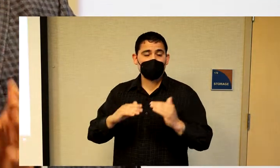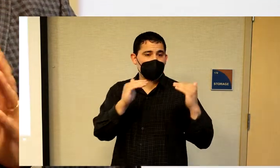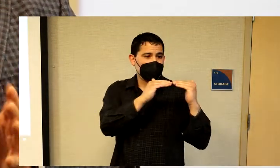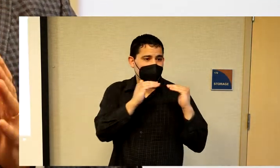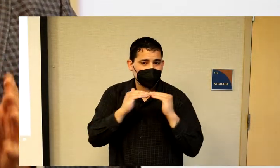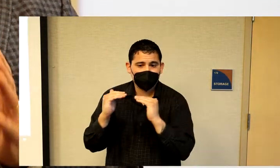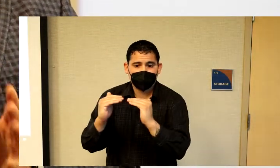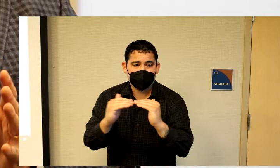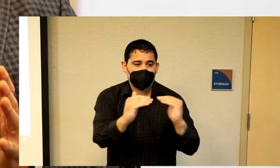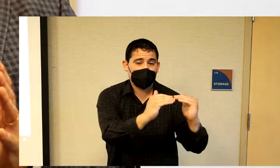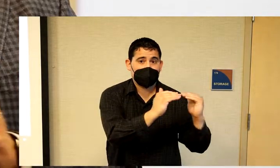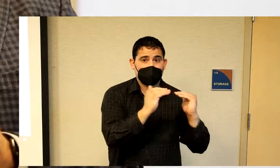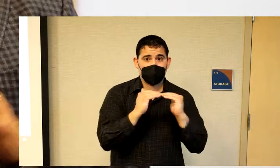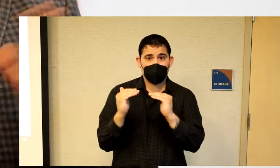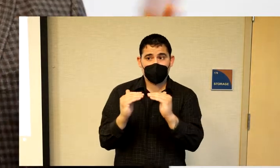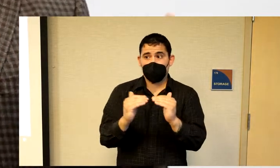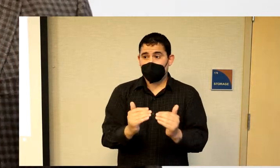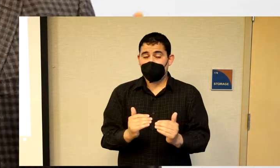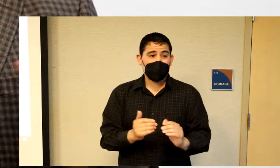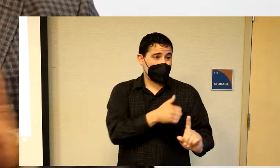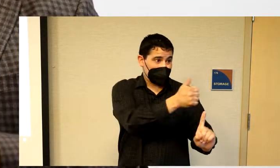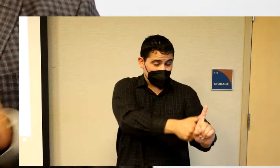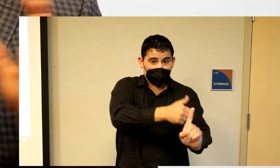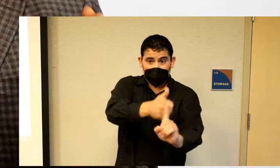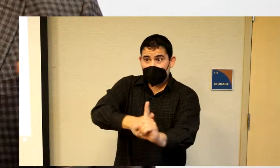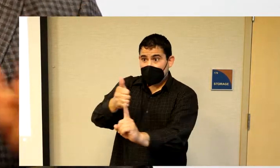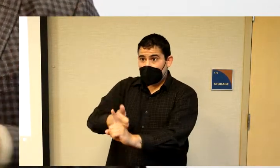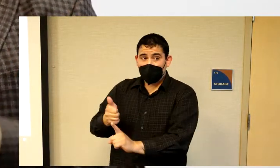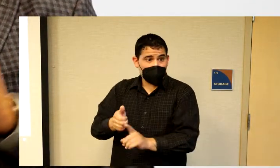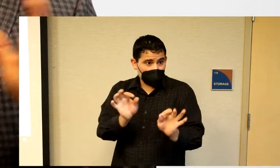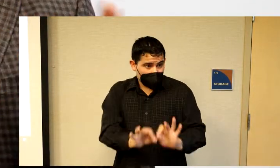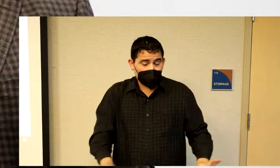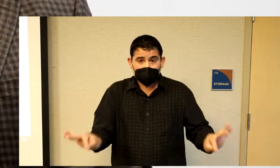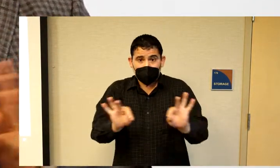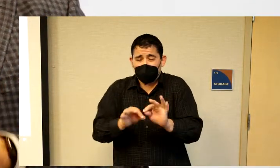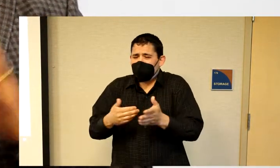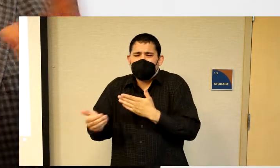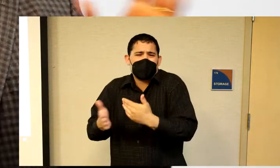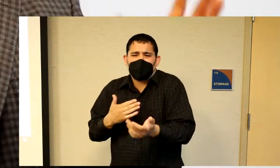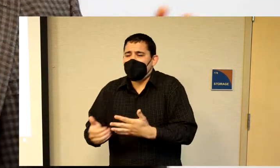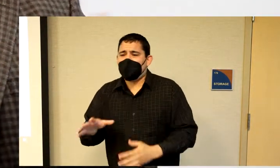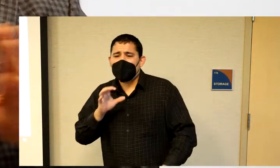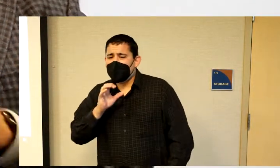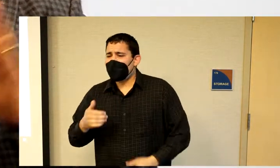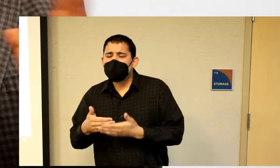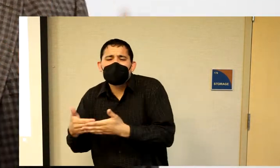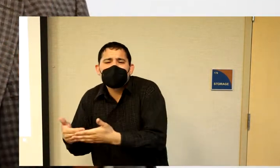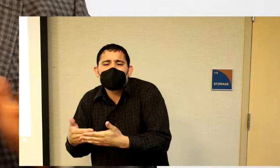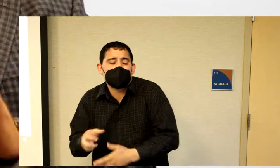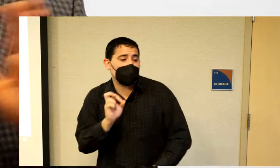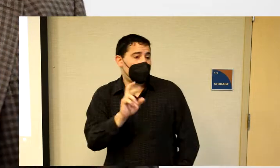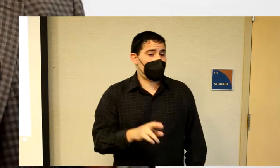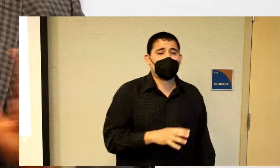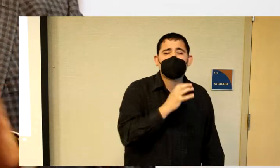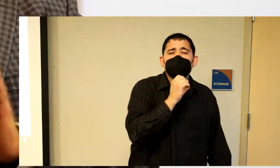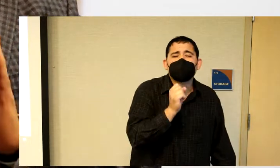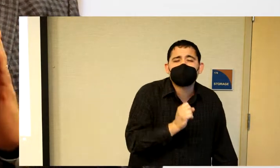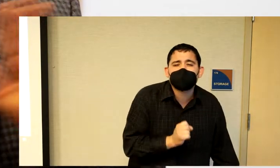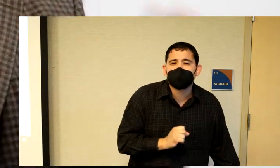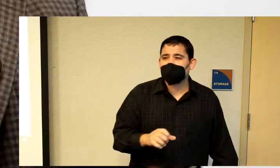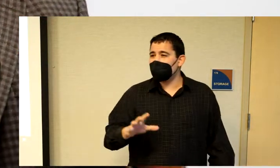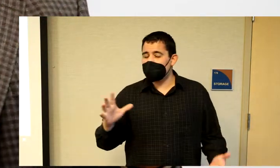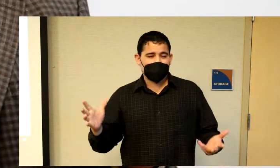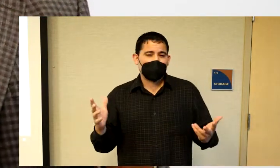we look at every living heartbeat, right? Every person counts, whether they're an infant or 90 years old or whatever, whether they're a citizen,